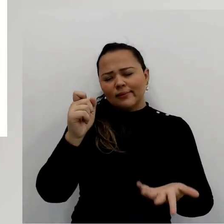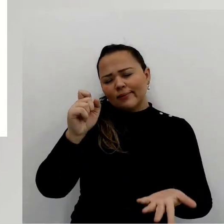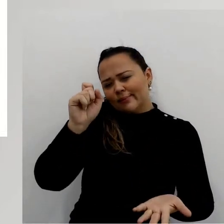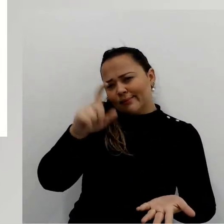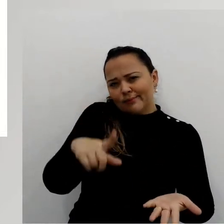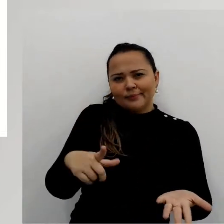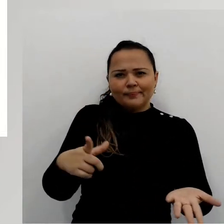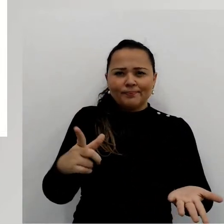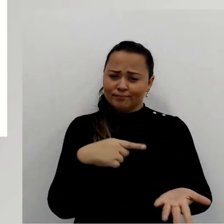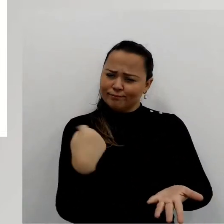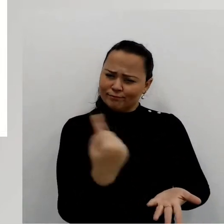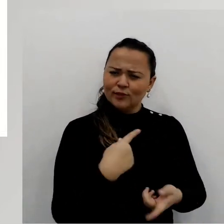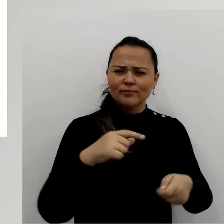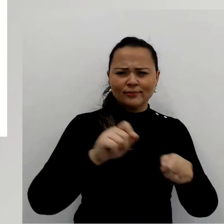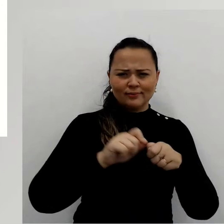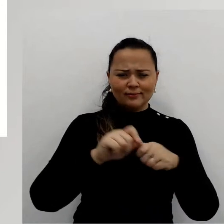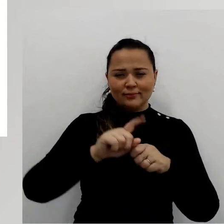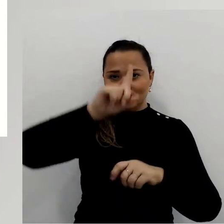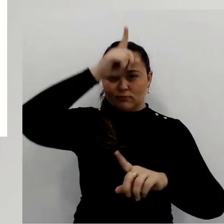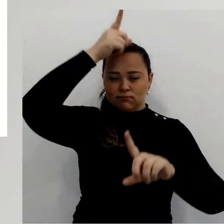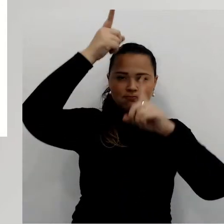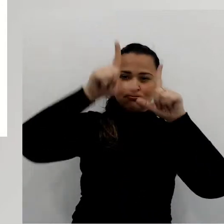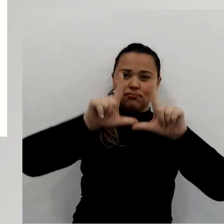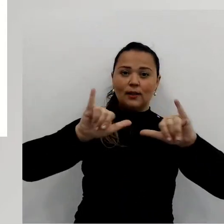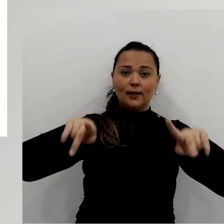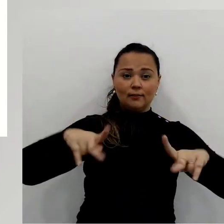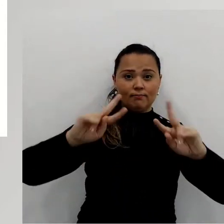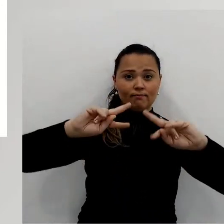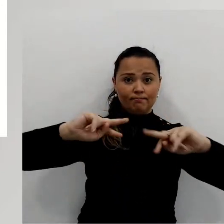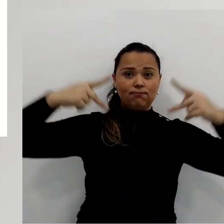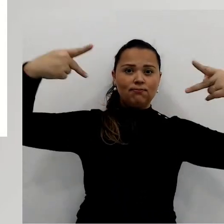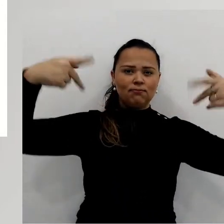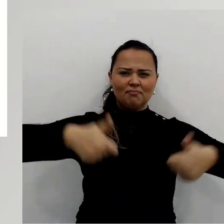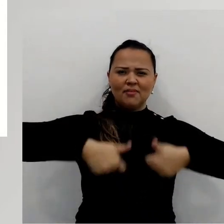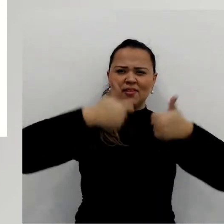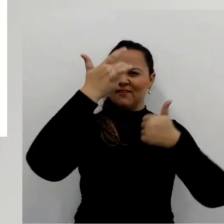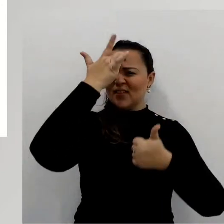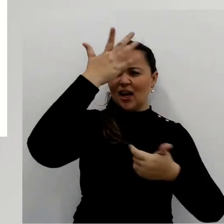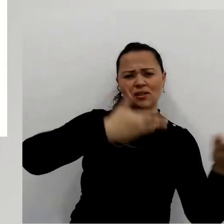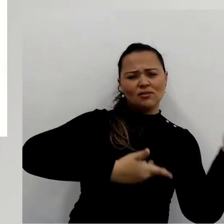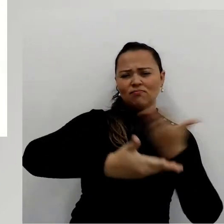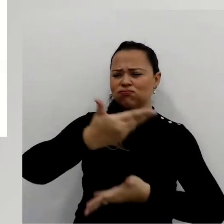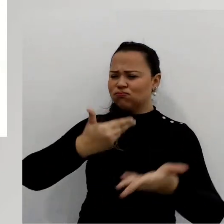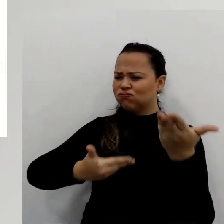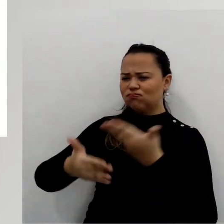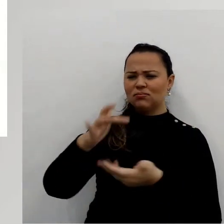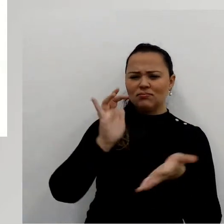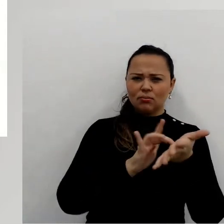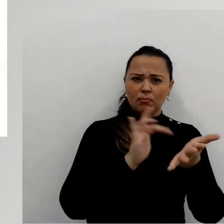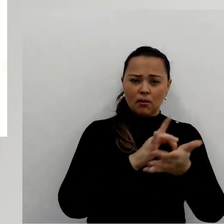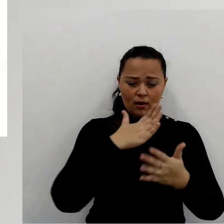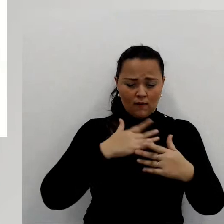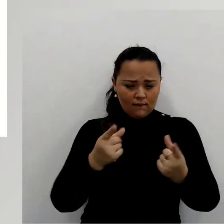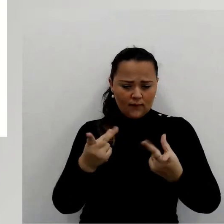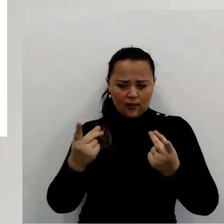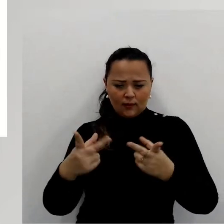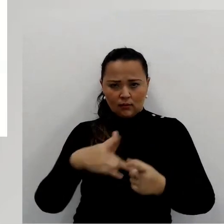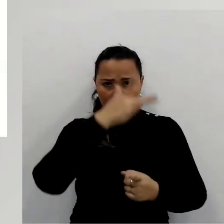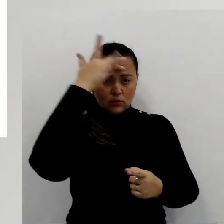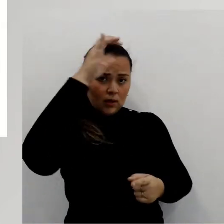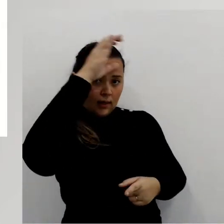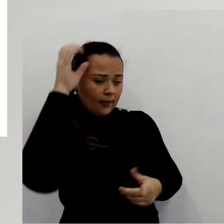facilitates the relationship between the buyer and the seller. Yes, it's different, but